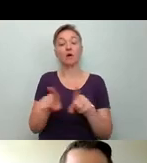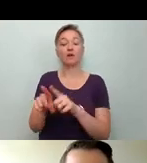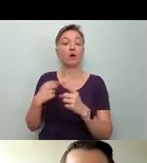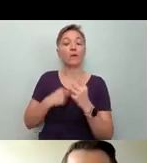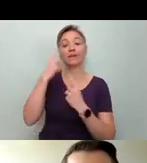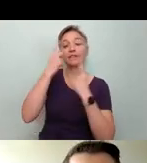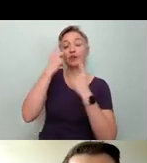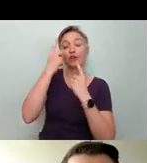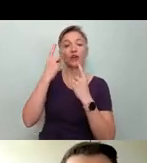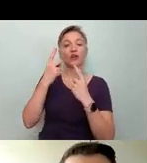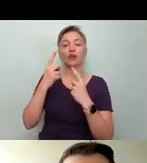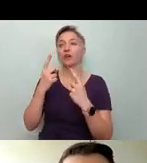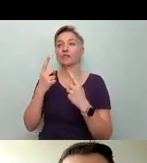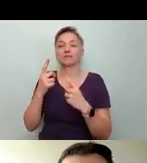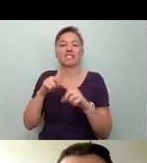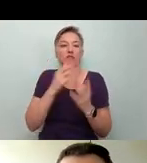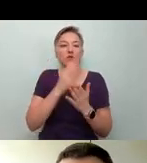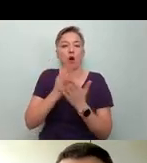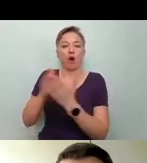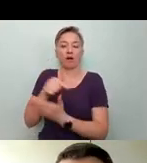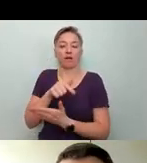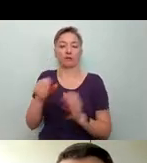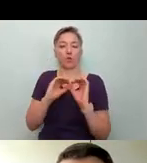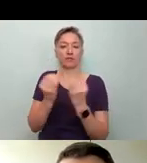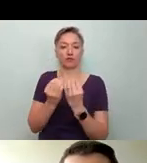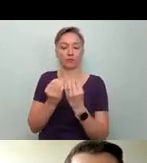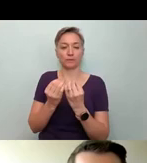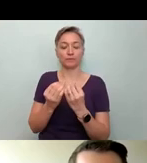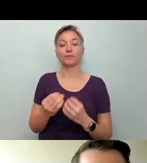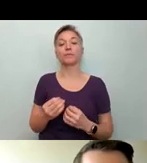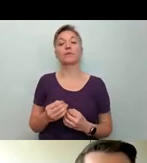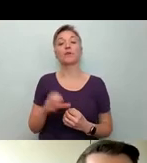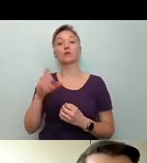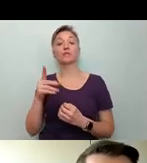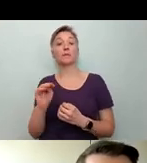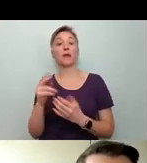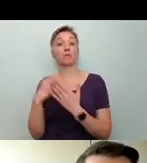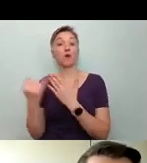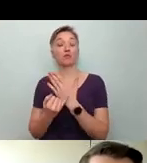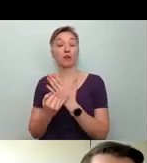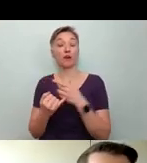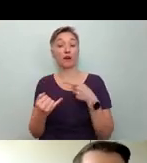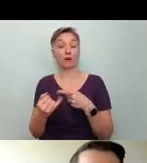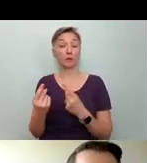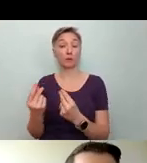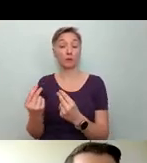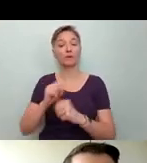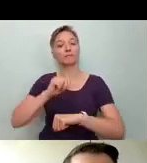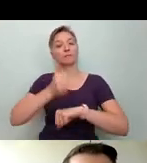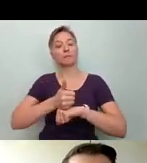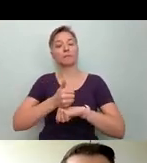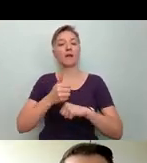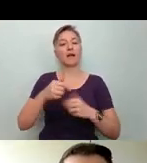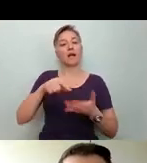points of the organization that need to weigh in. So one of the things that the CPM project will also do is put in place a compensation governance